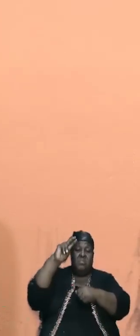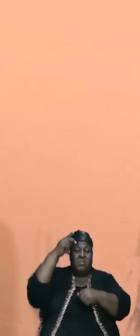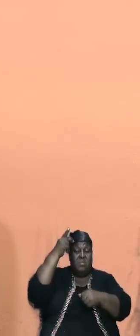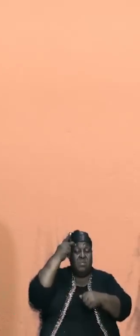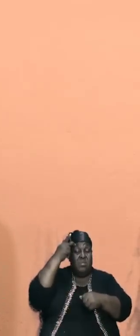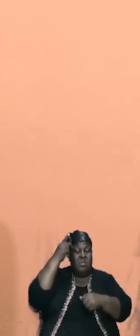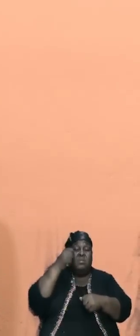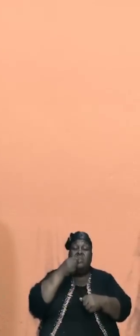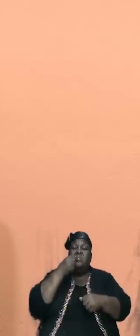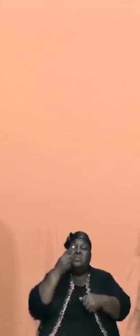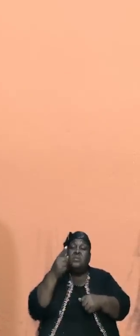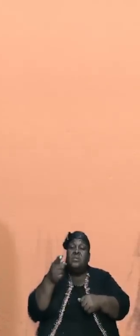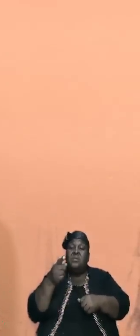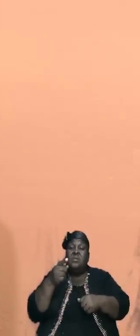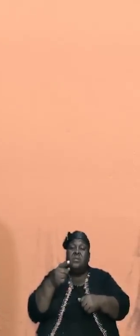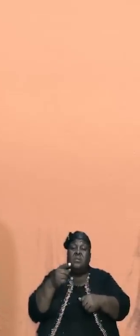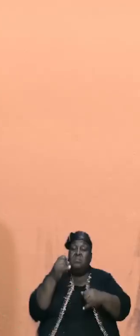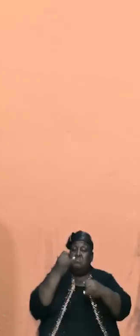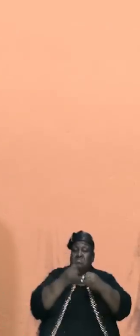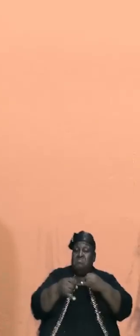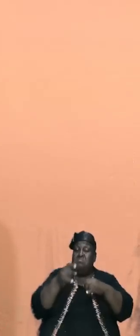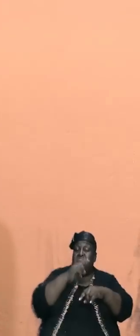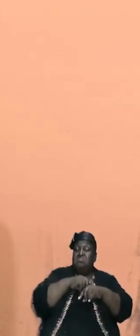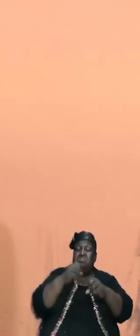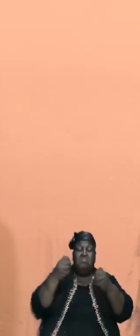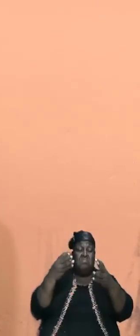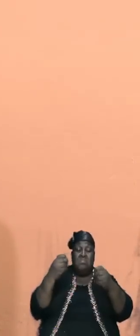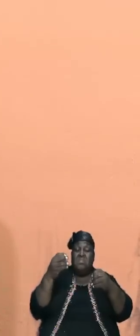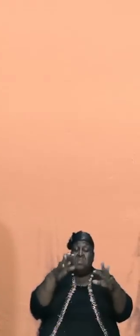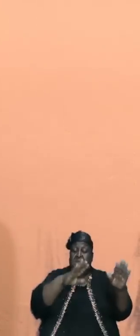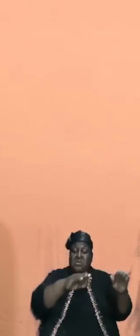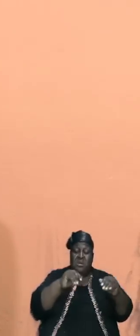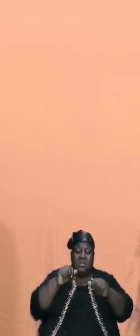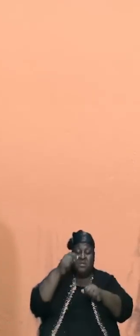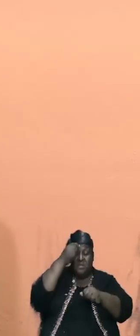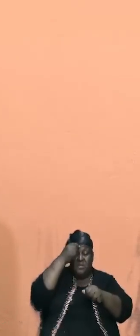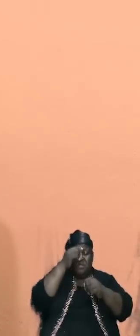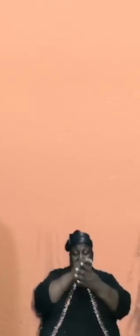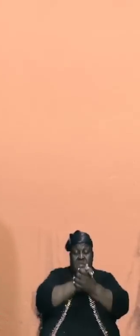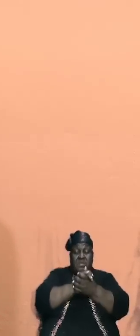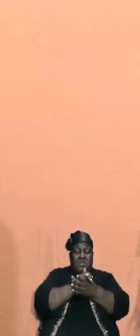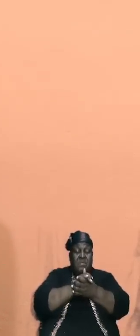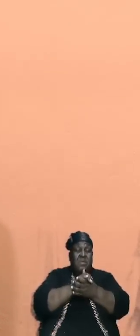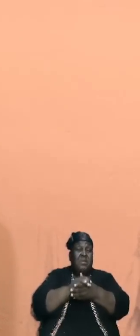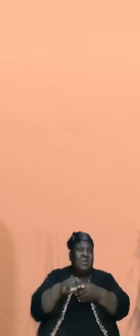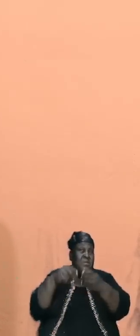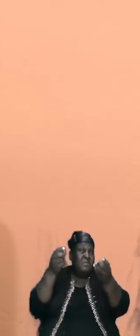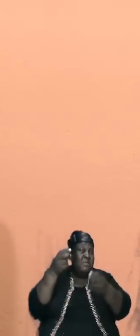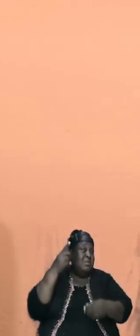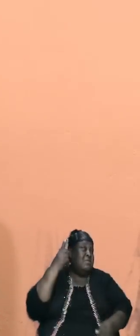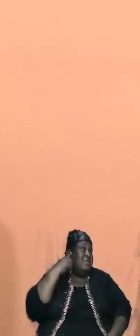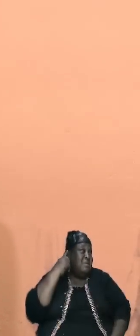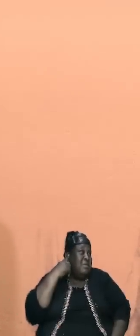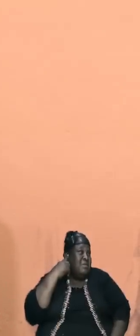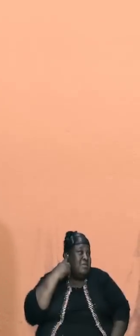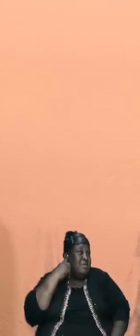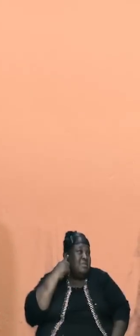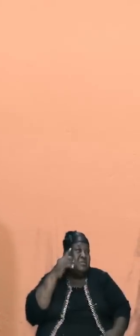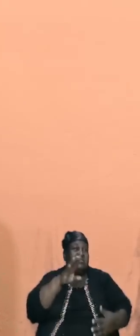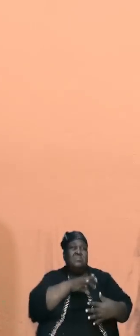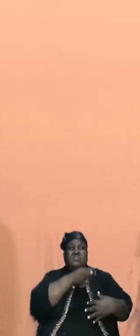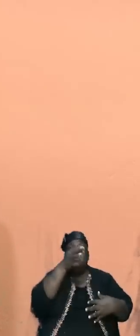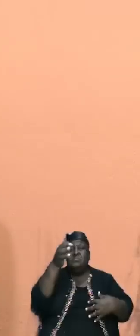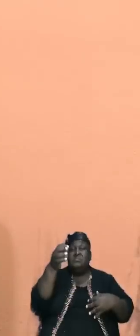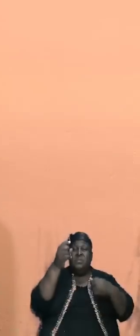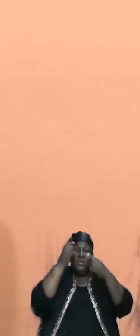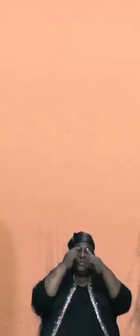expressly that in the latter days many shall depart from the faith, giving heed to seducing spirits and doctrines of